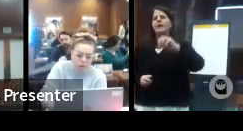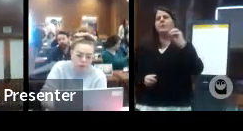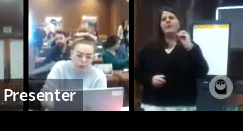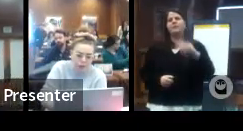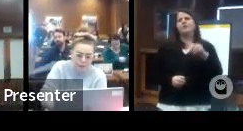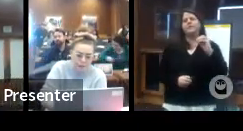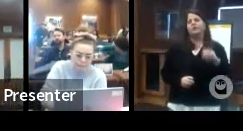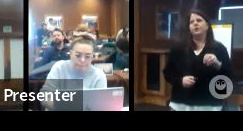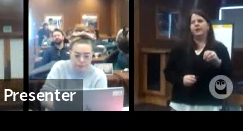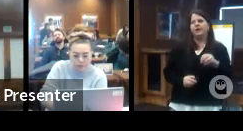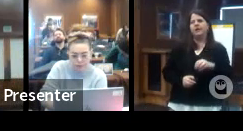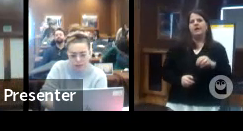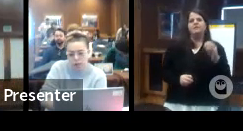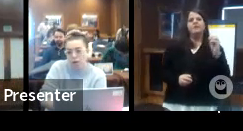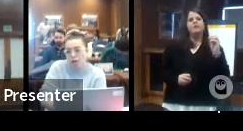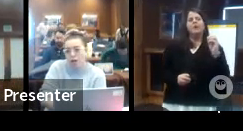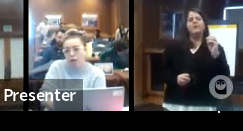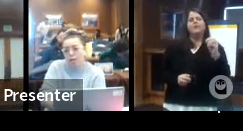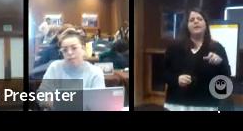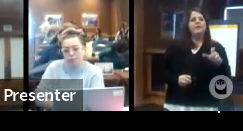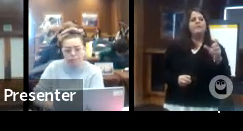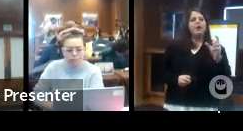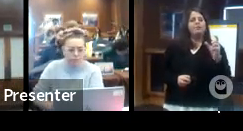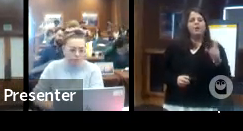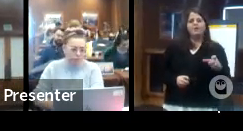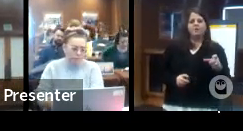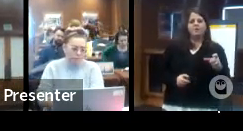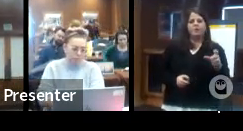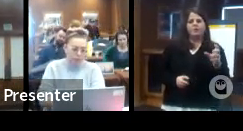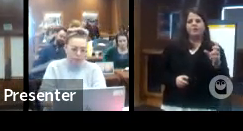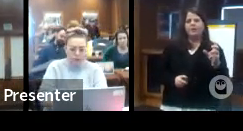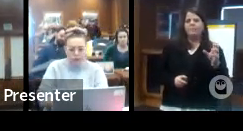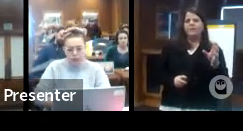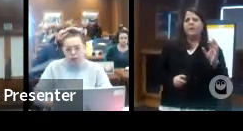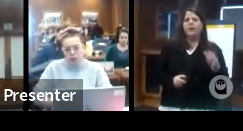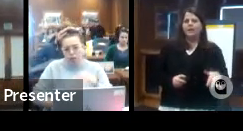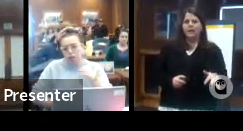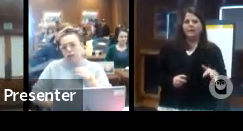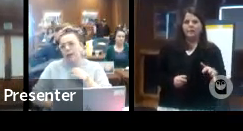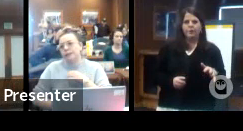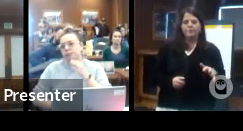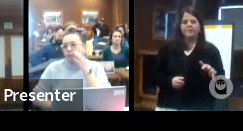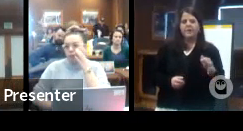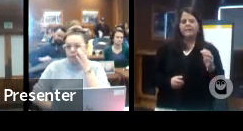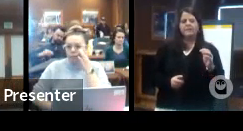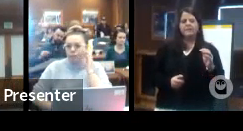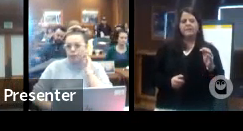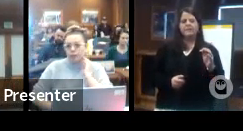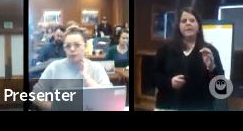3:17, we're gonna wrap up at 3:30. So are there any of our prosecutors from the online